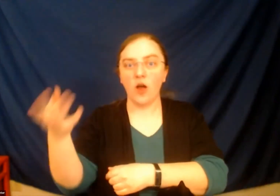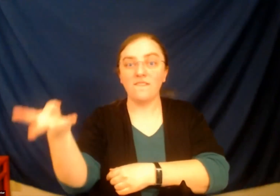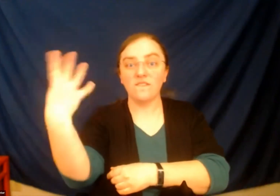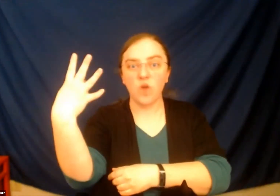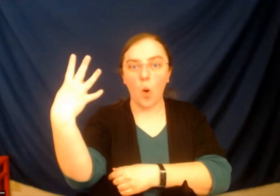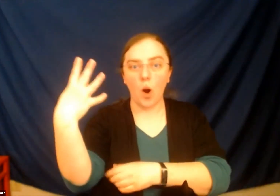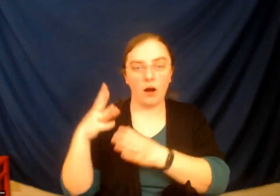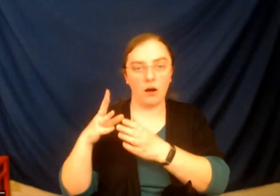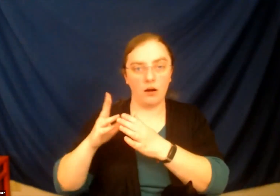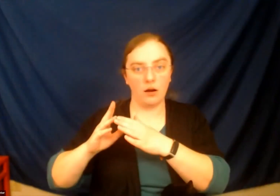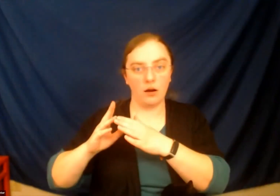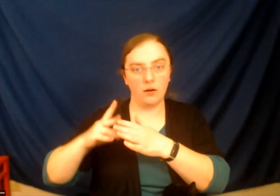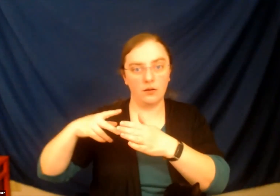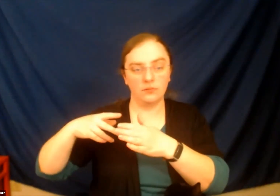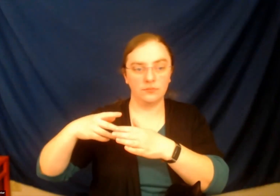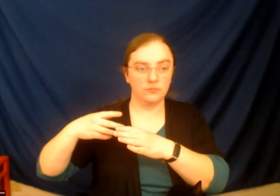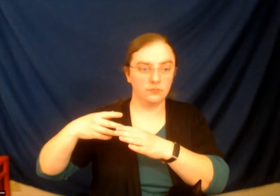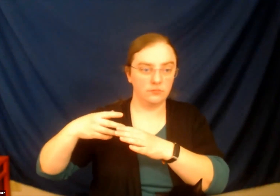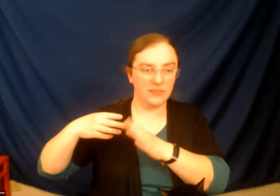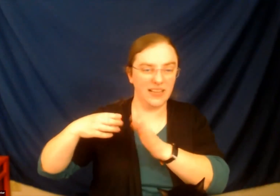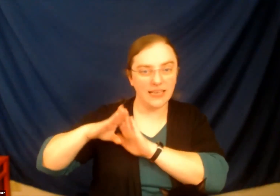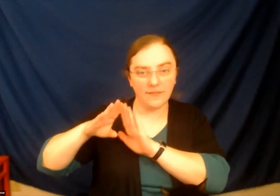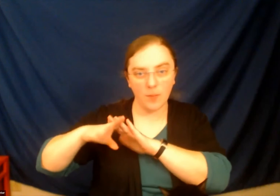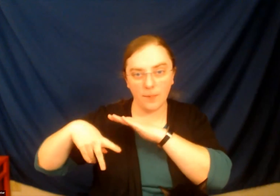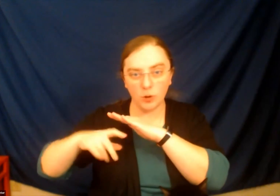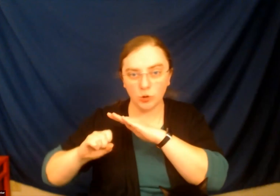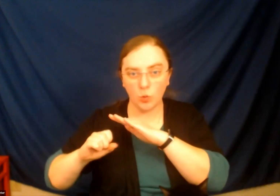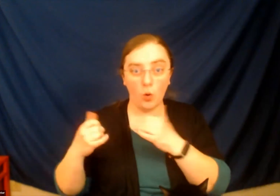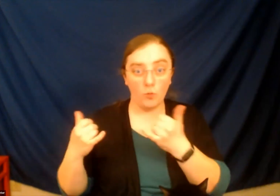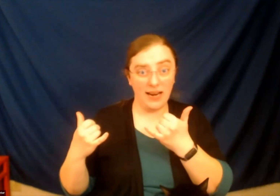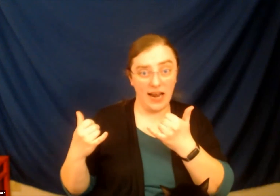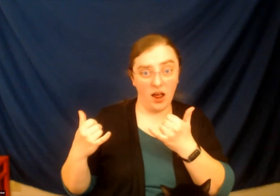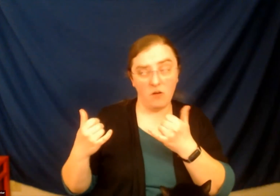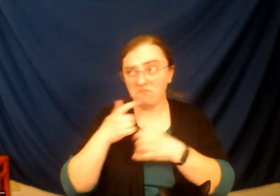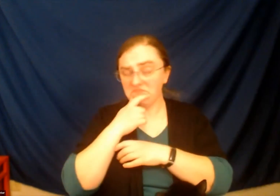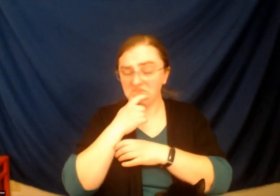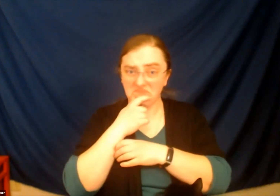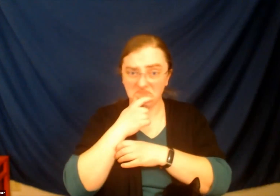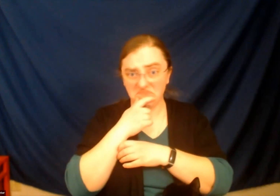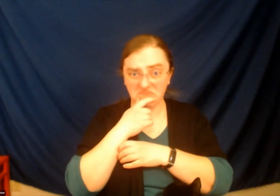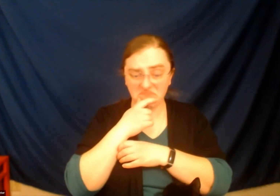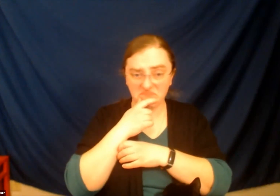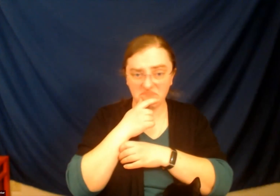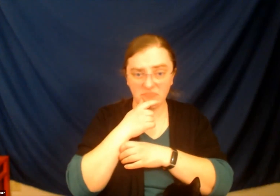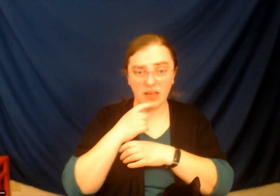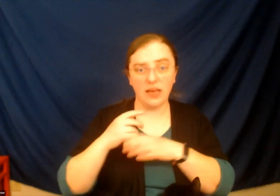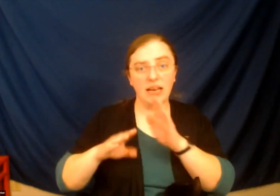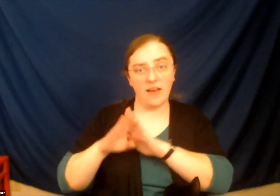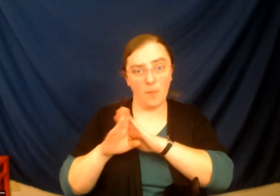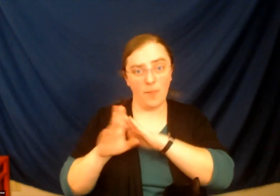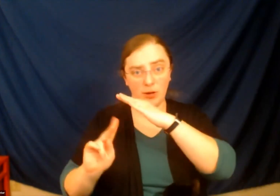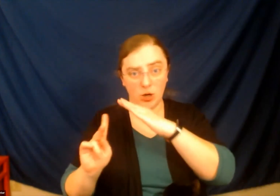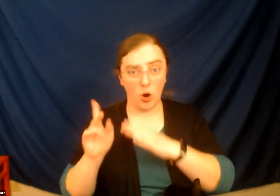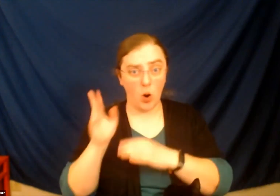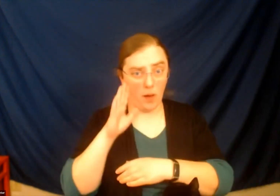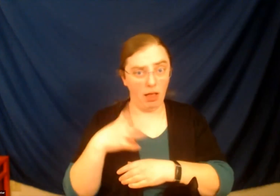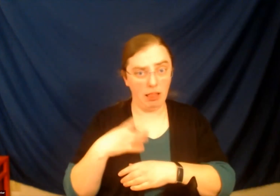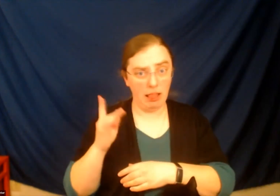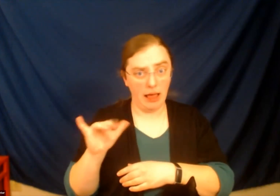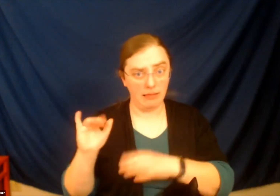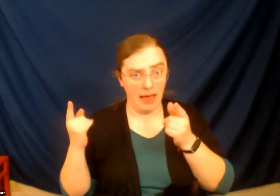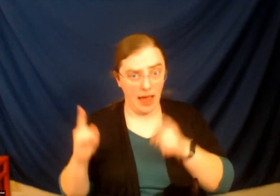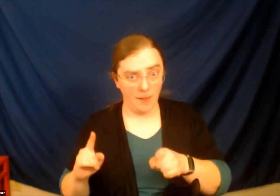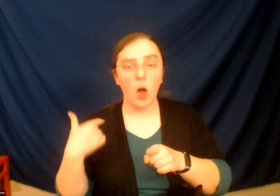And if you're thinking that developmental preschool is a likely option and you also like to contact the schools, we can give you a pretty